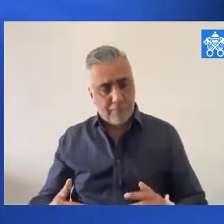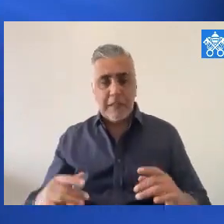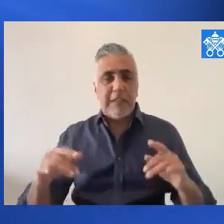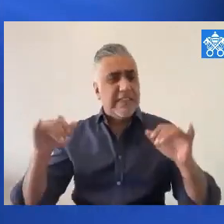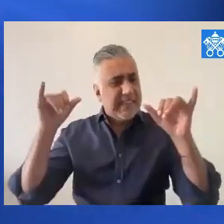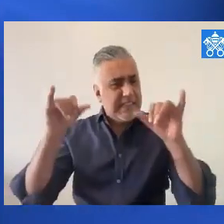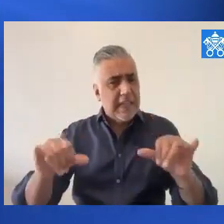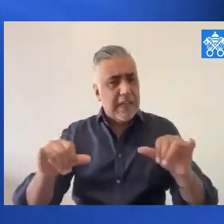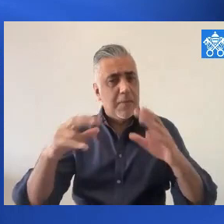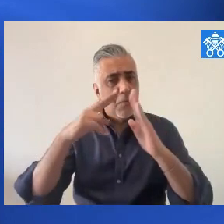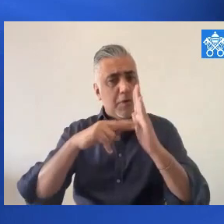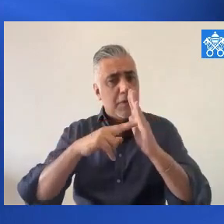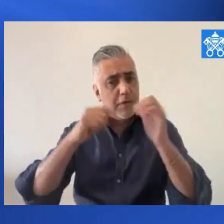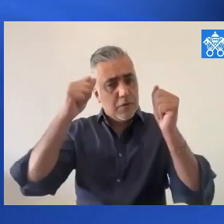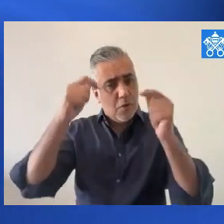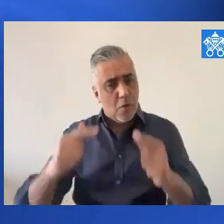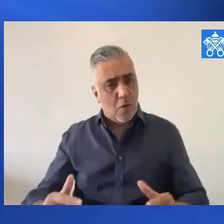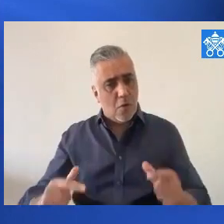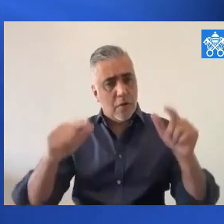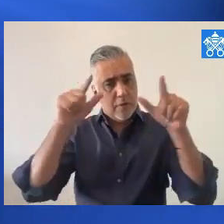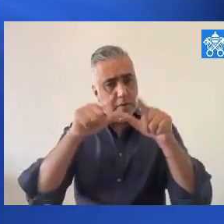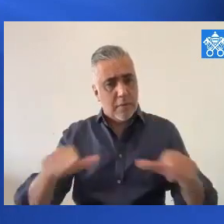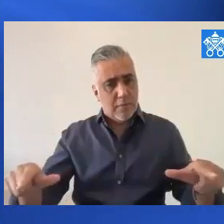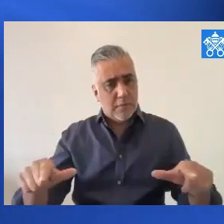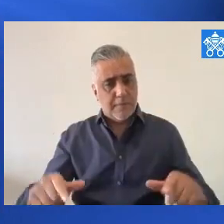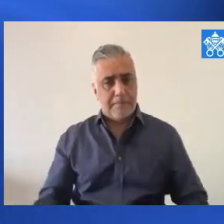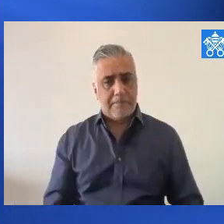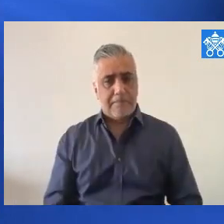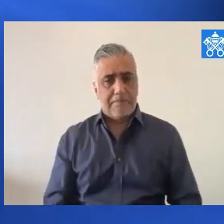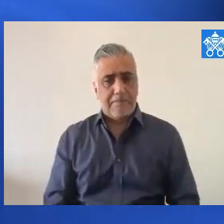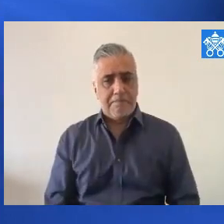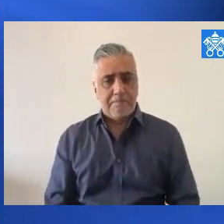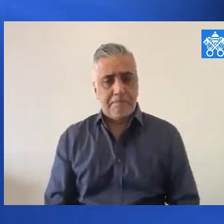Spanish as well. The same reading in the various languages.